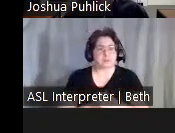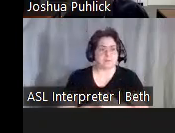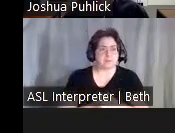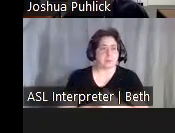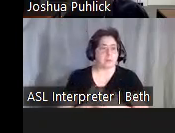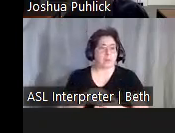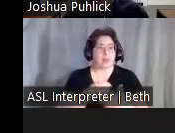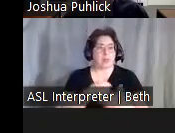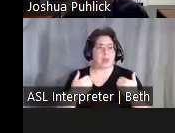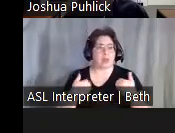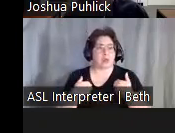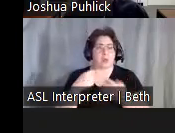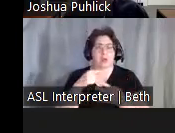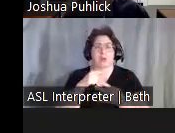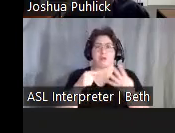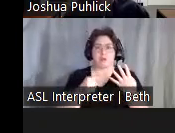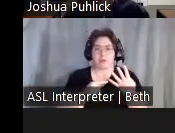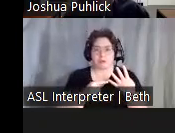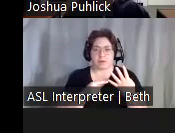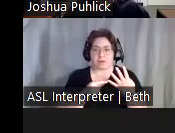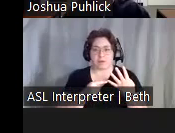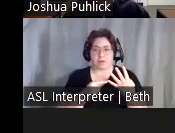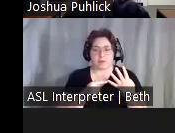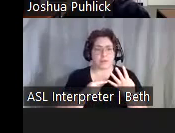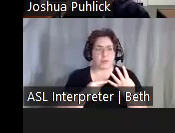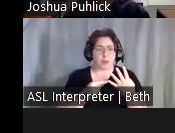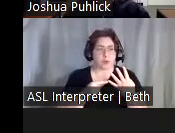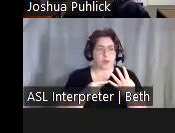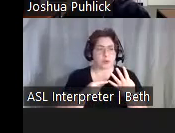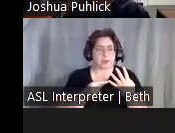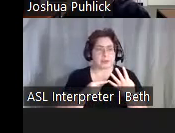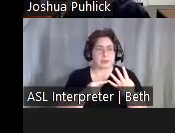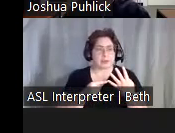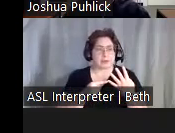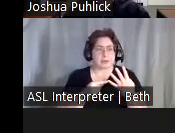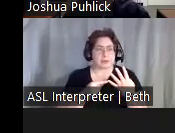4 replicate stands of the